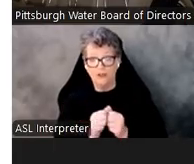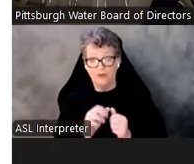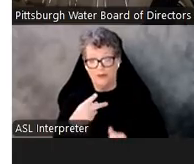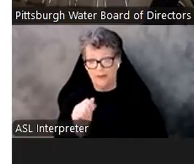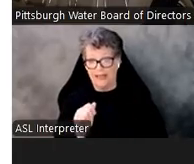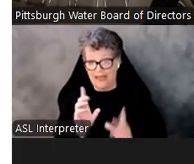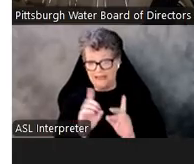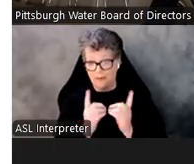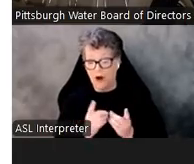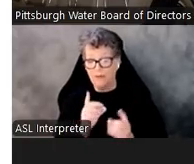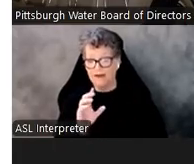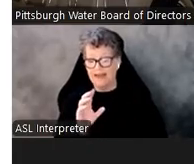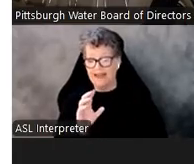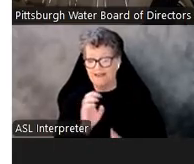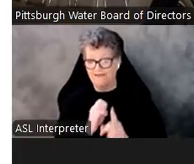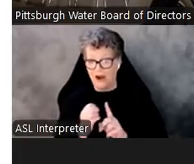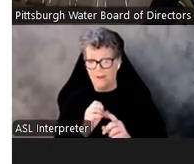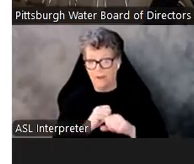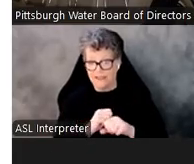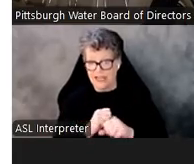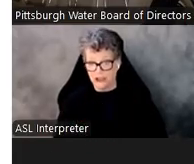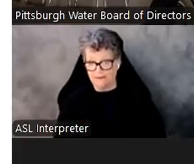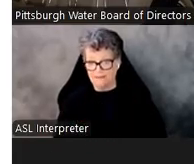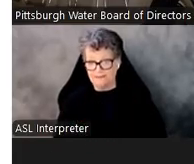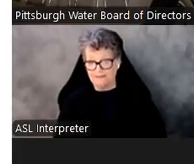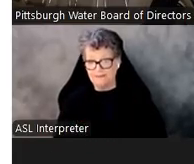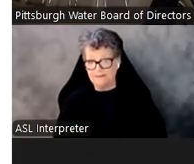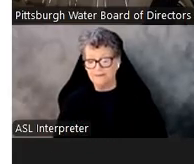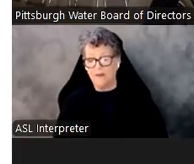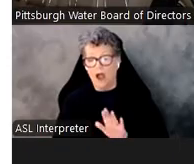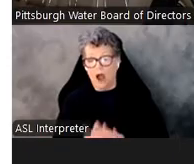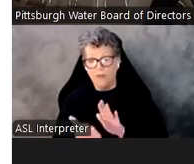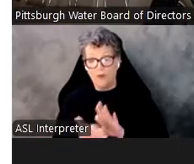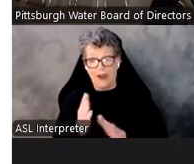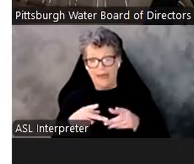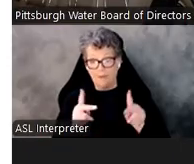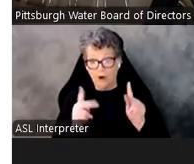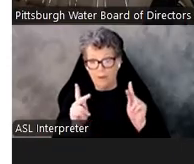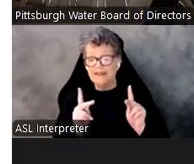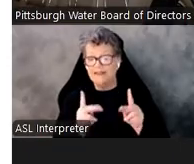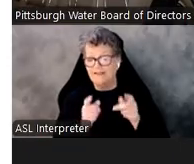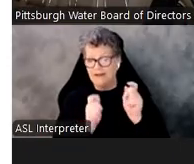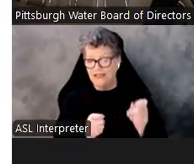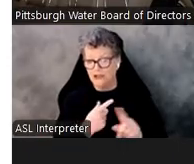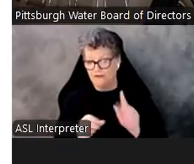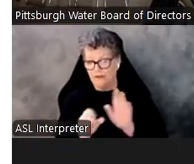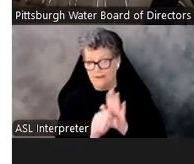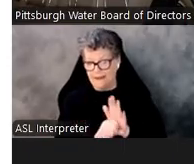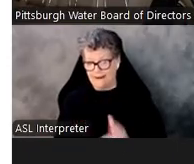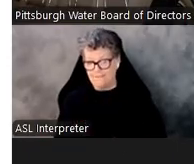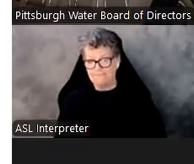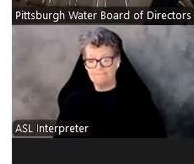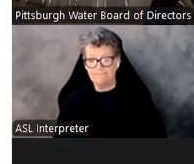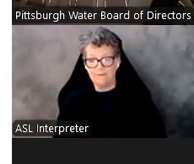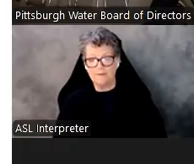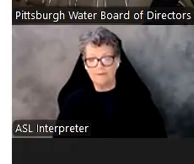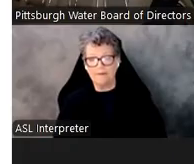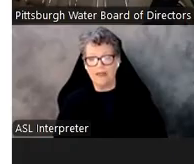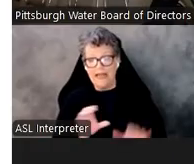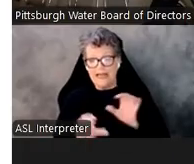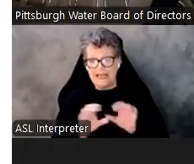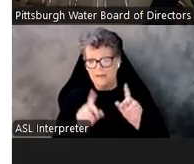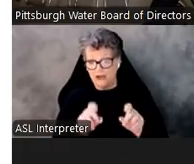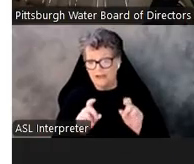Department of Environmental Protection, and operating permits for the new systems have been issued by the state. Chemical test runs are